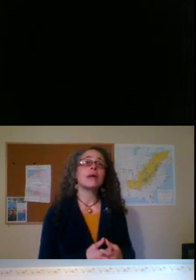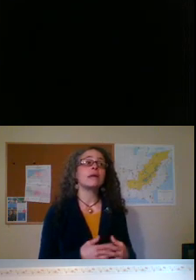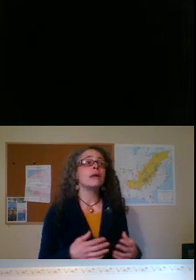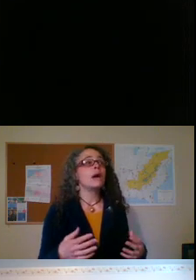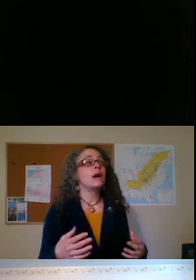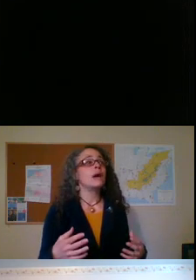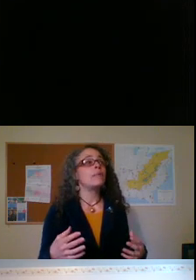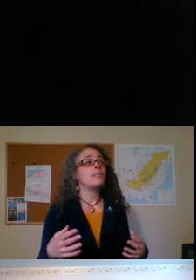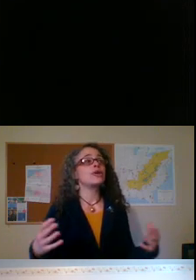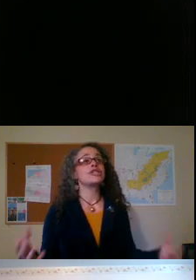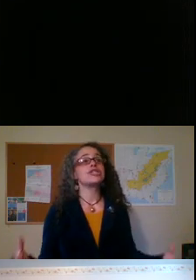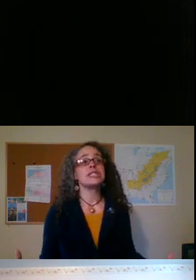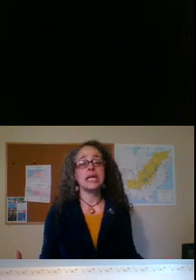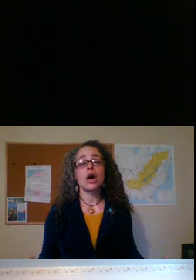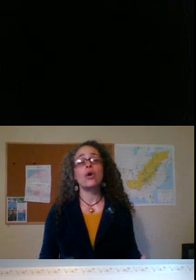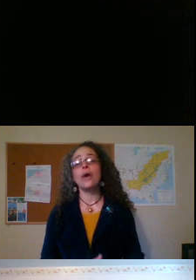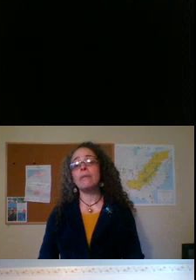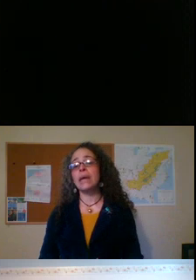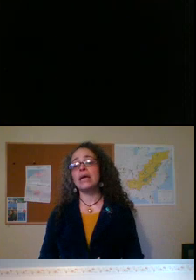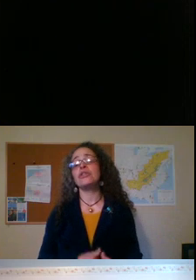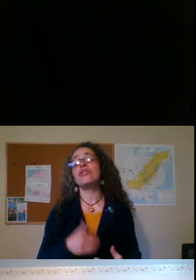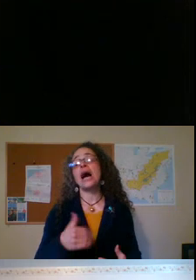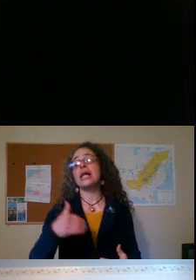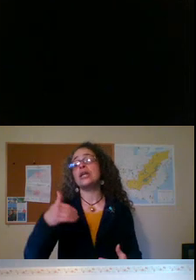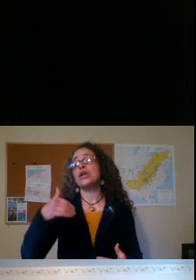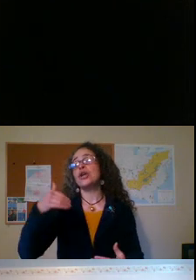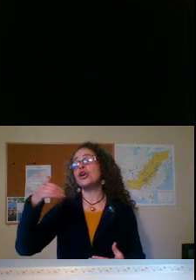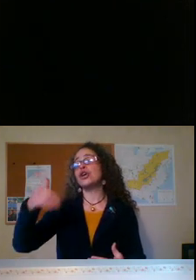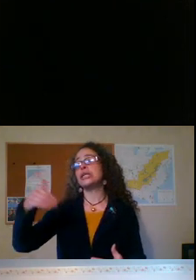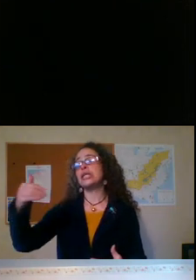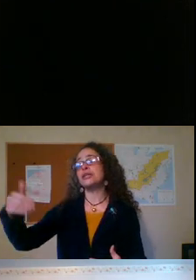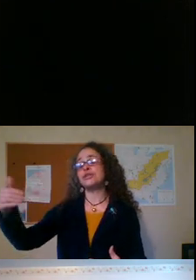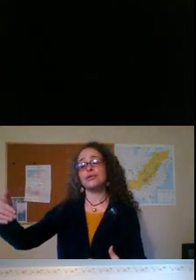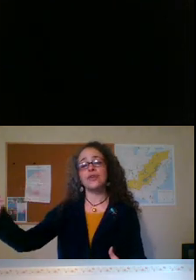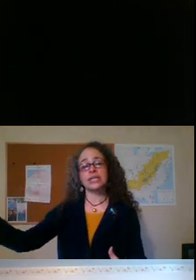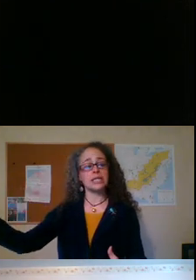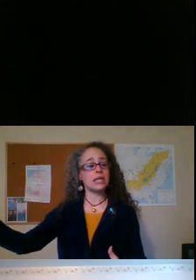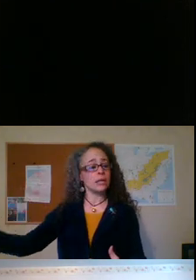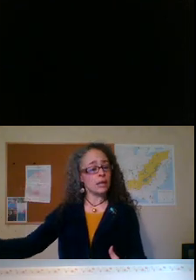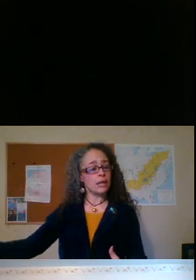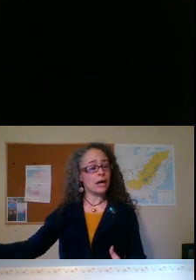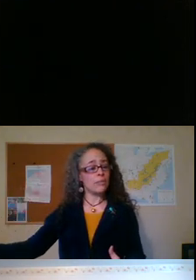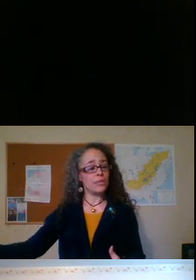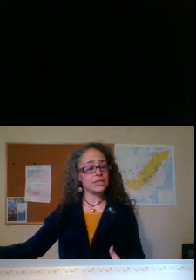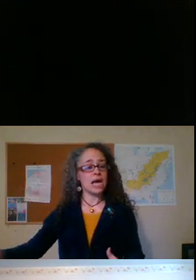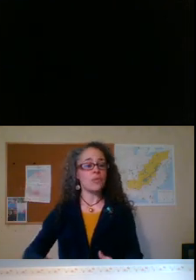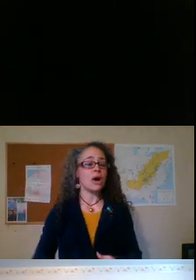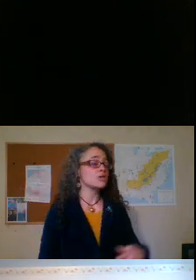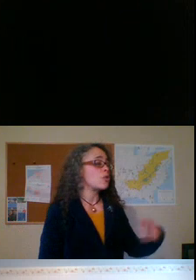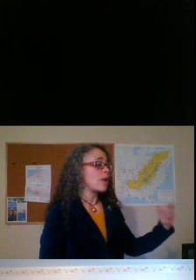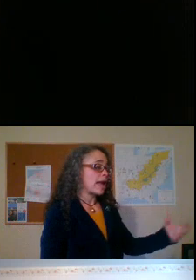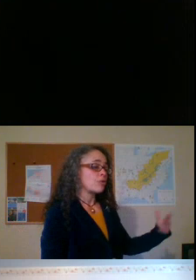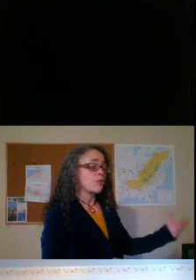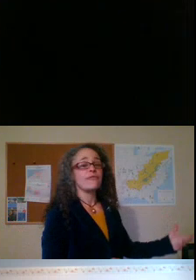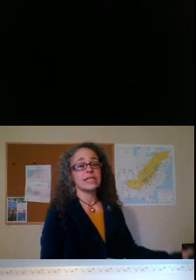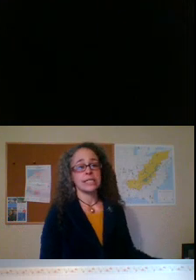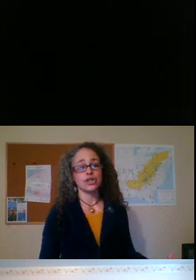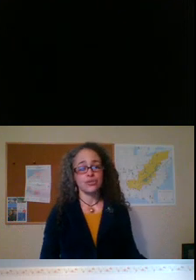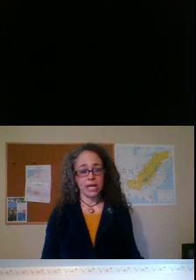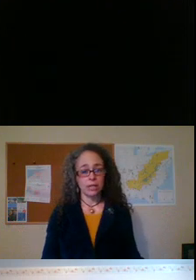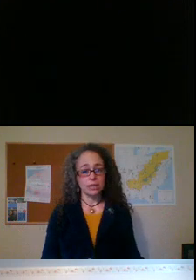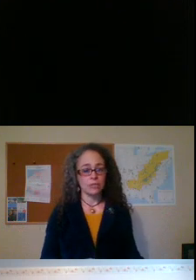priority being purchasing equipment that could lead to fixing the sidewalks and